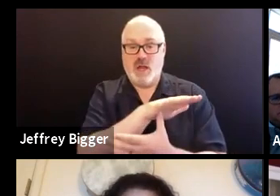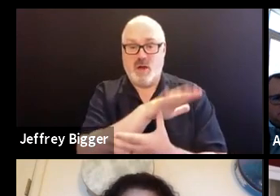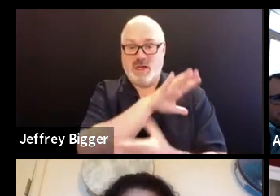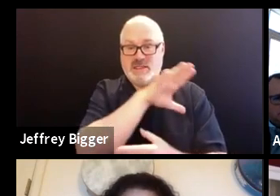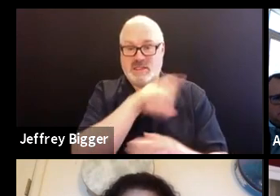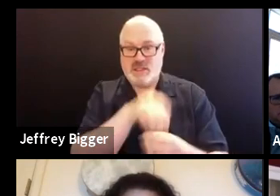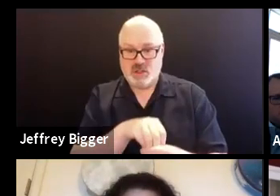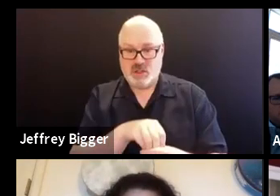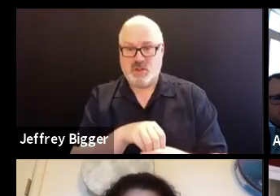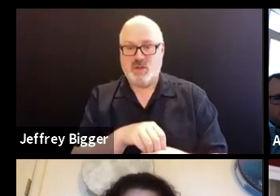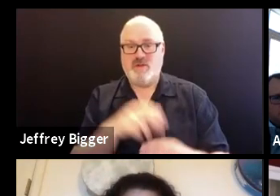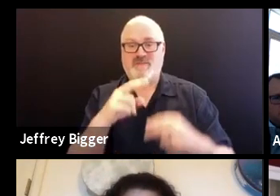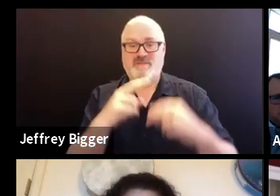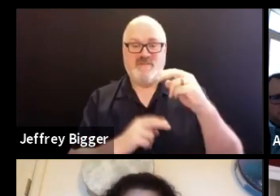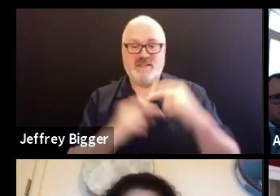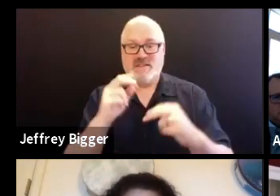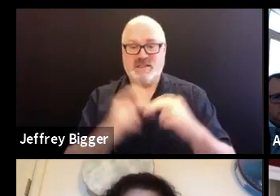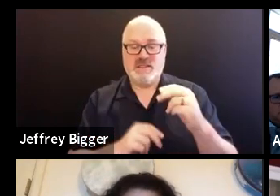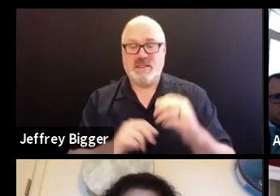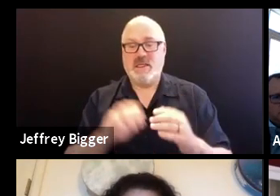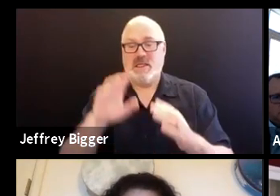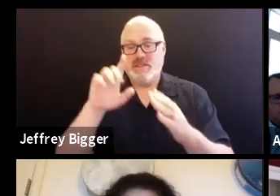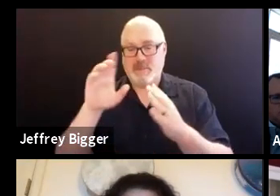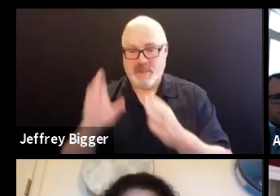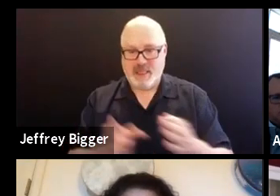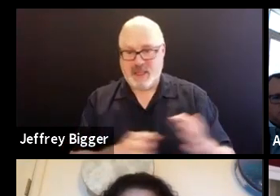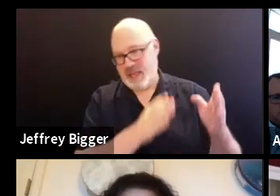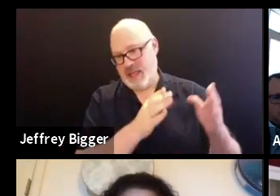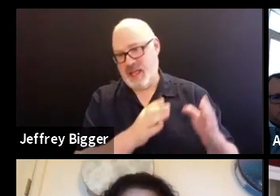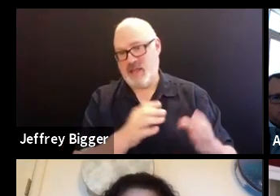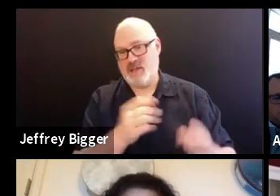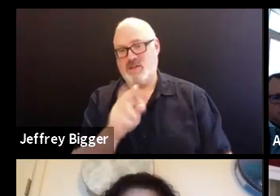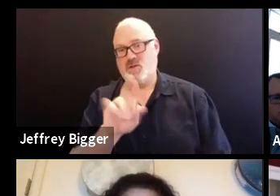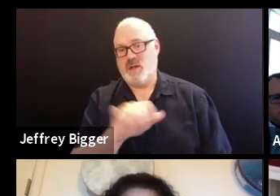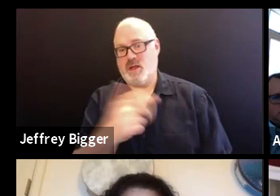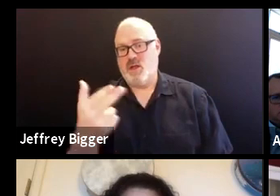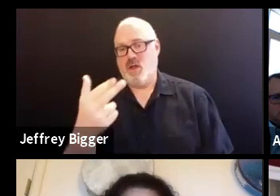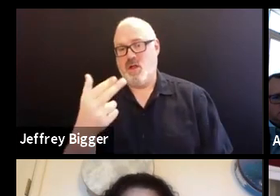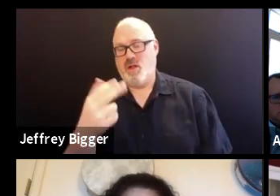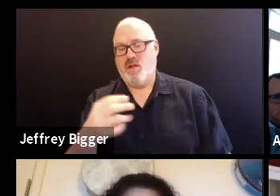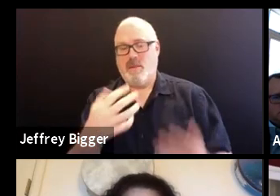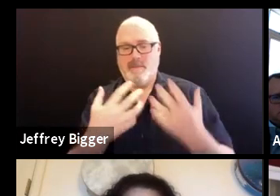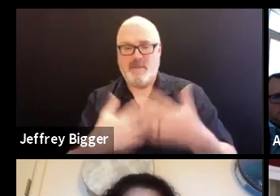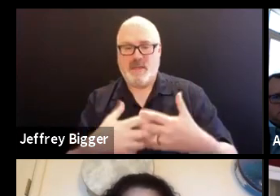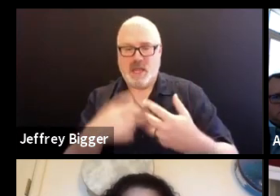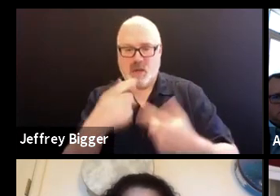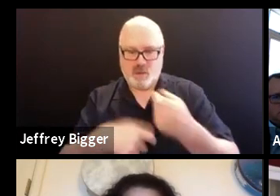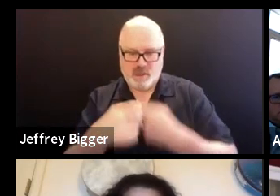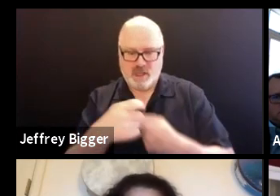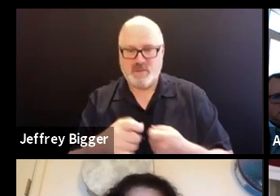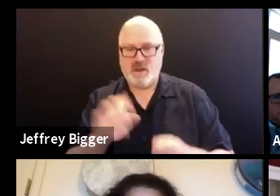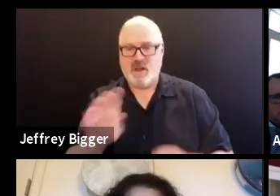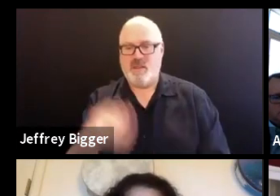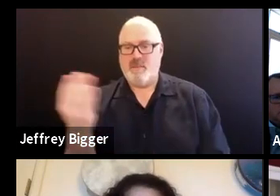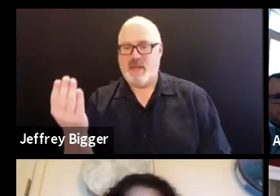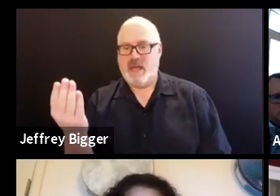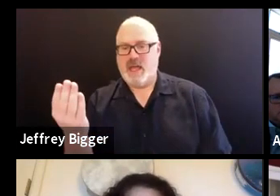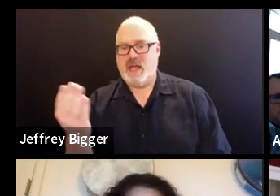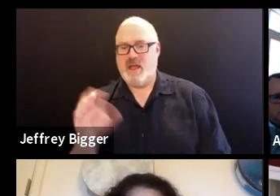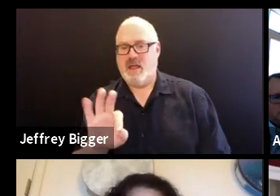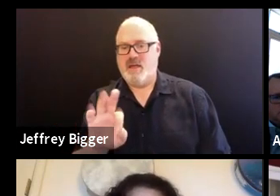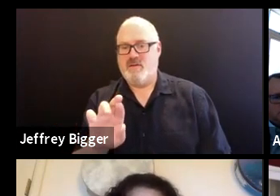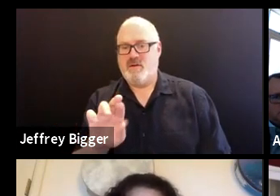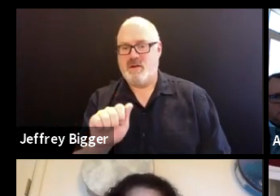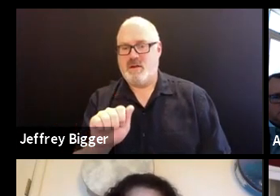include a facilities master plan, Gray Hall mechanical system replacement, and then on the back side, Fraser